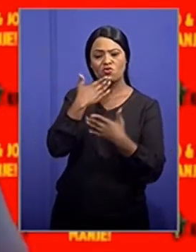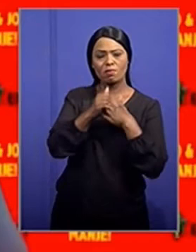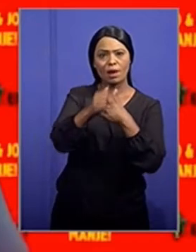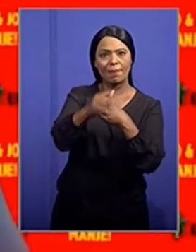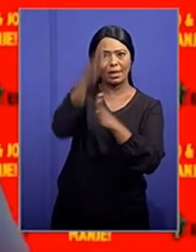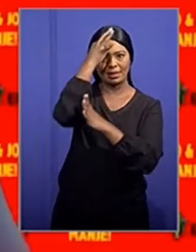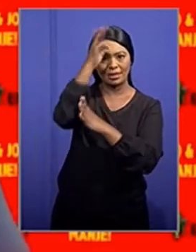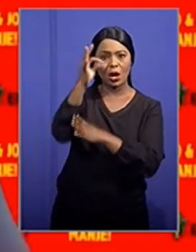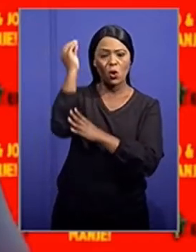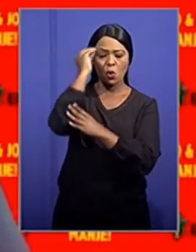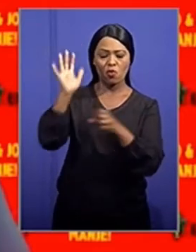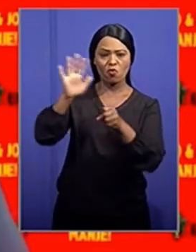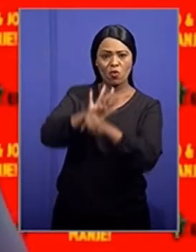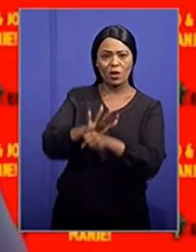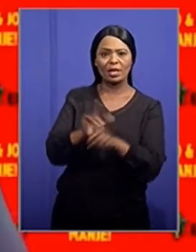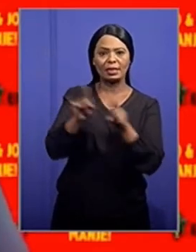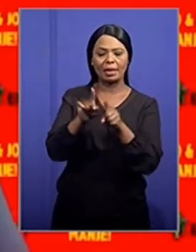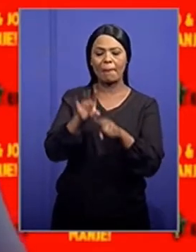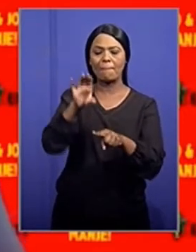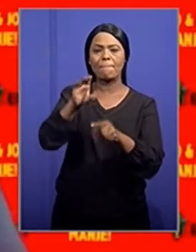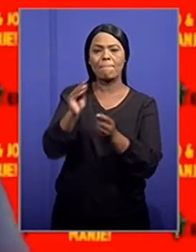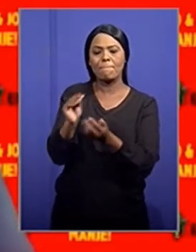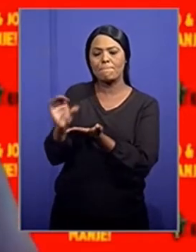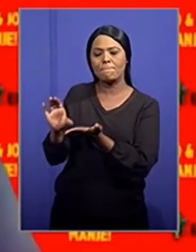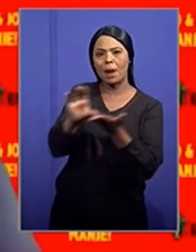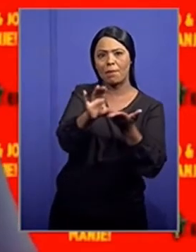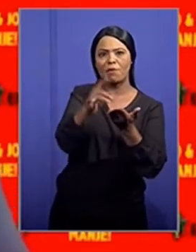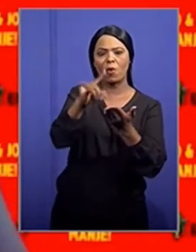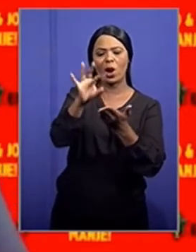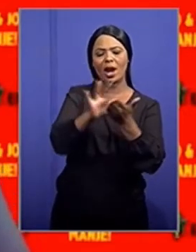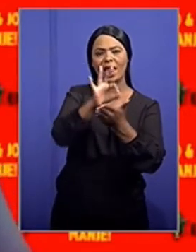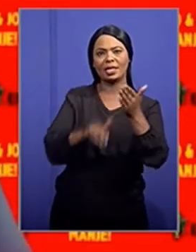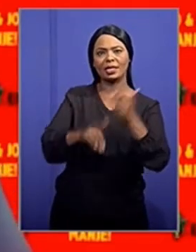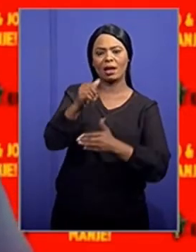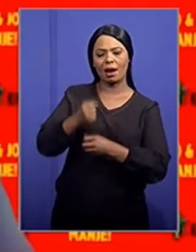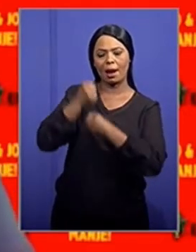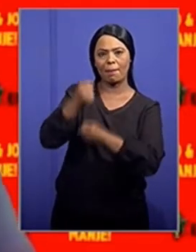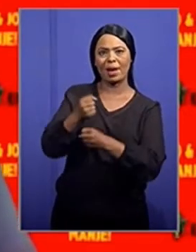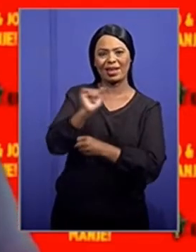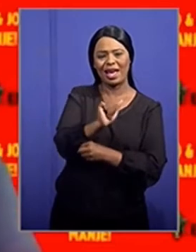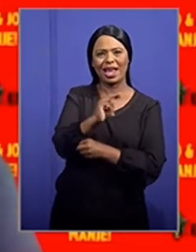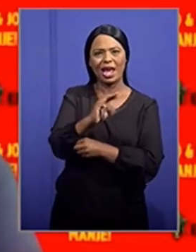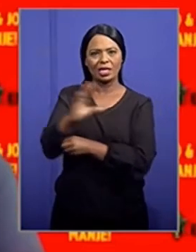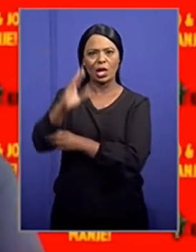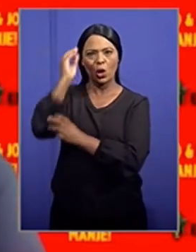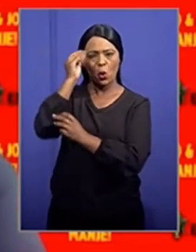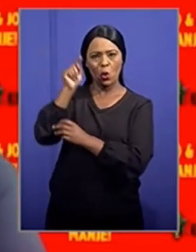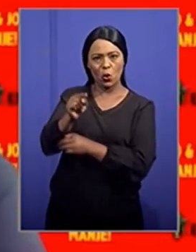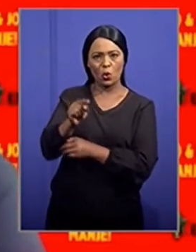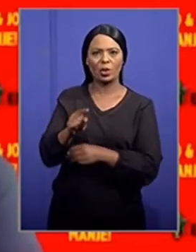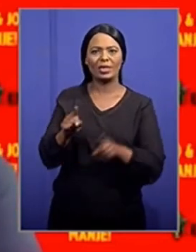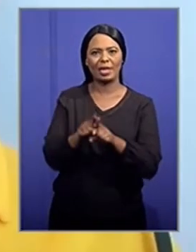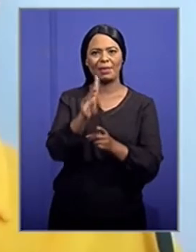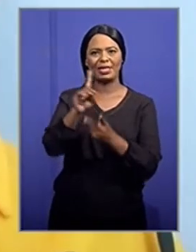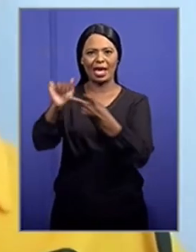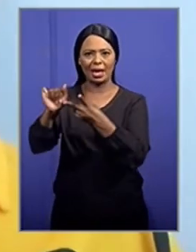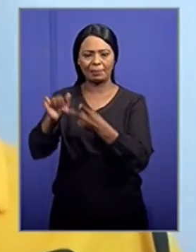fully well that they were also funding the election campaigns of the African National Congress and the Democratic